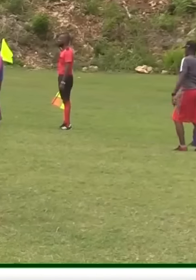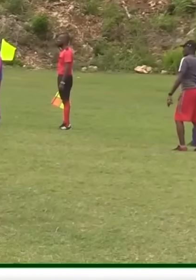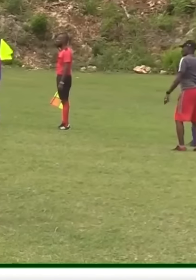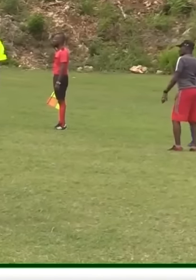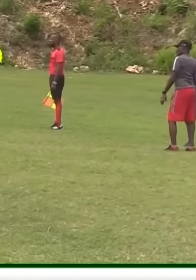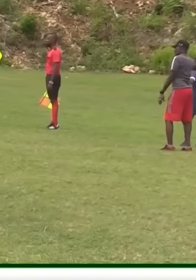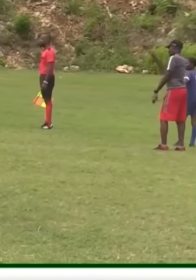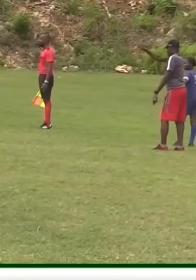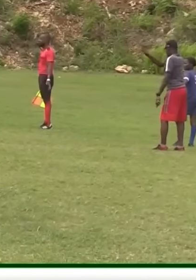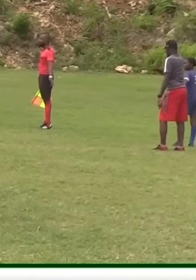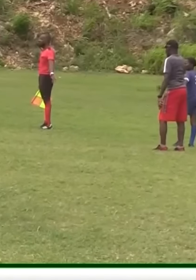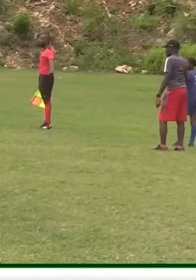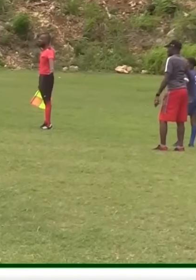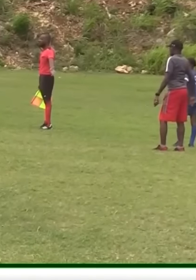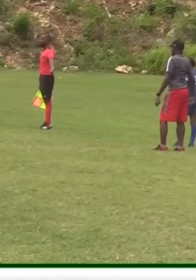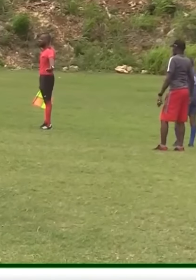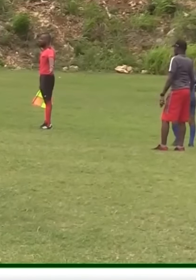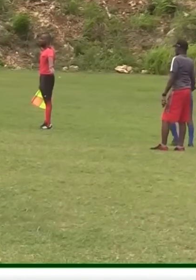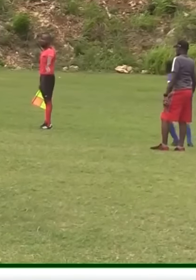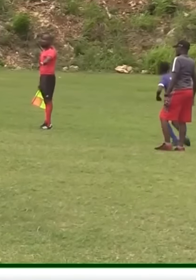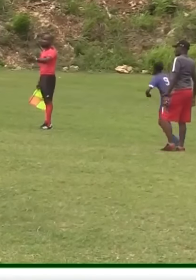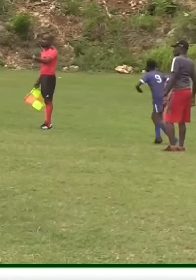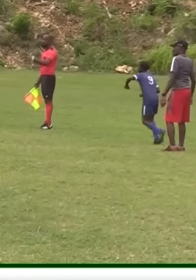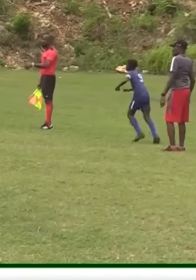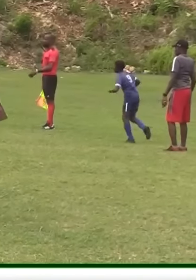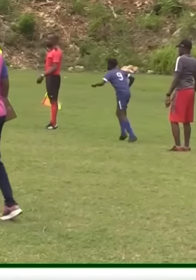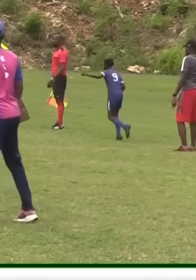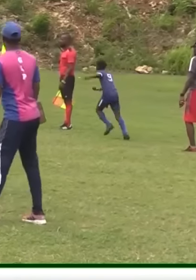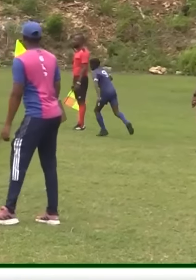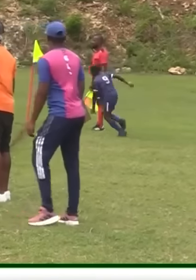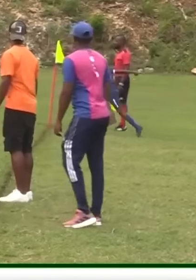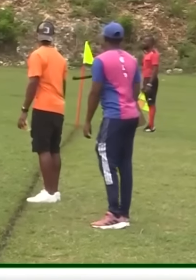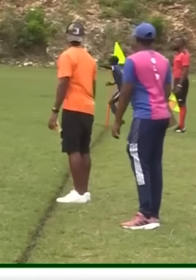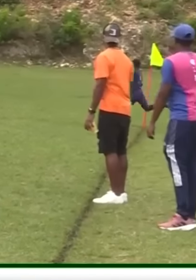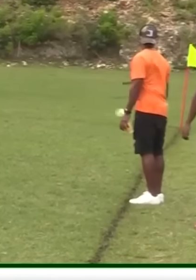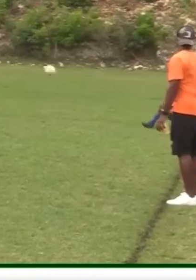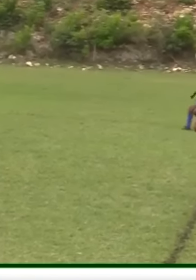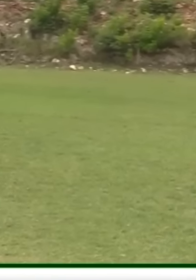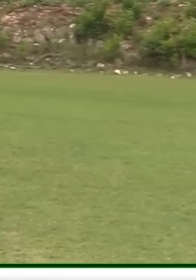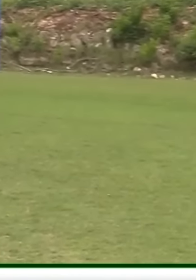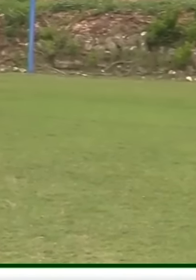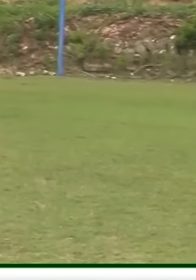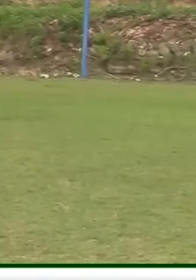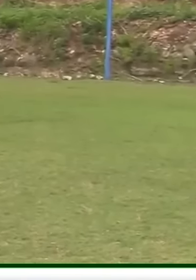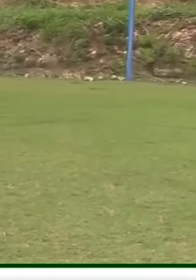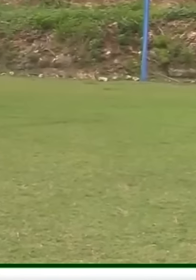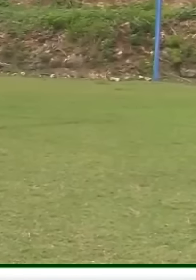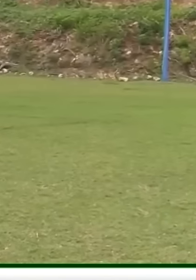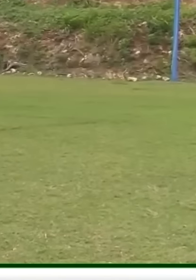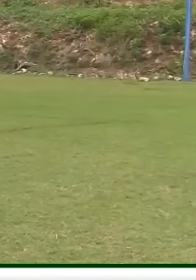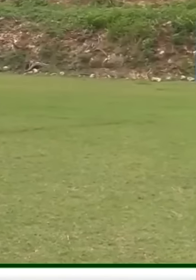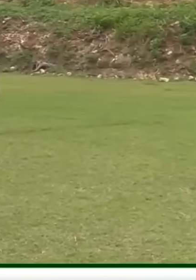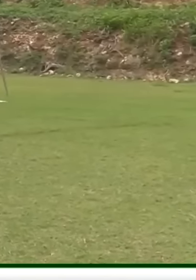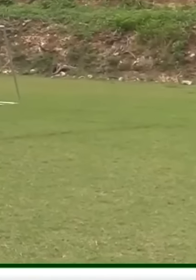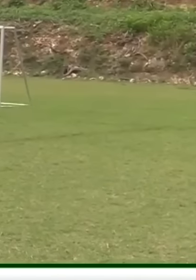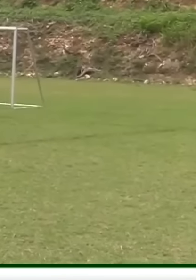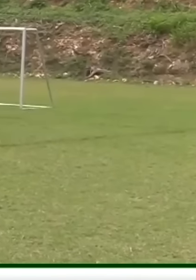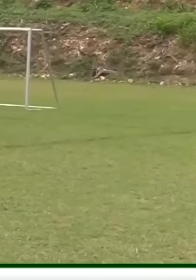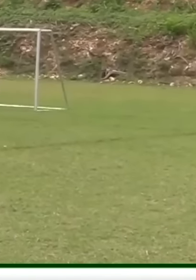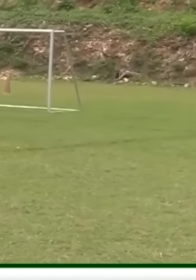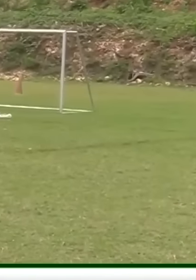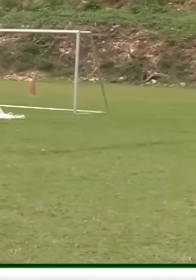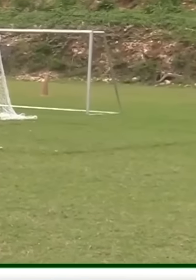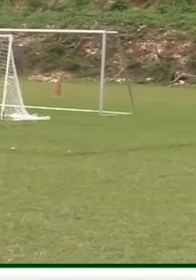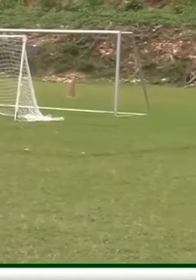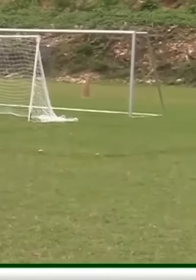We're in Orange Hill for some primary school football action. George Lamin taking on Bailey's in Orange. Corner kick to George Lamin.